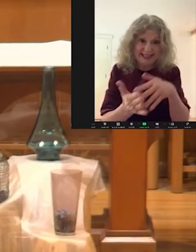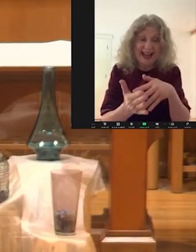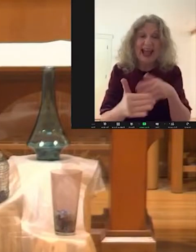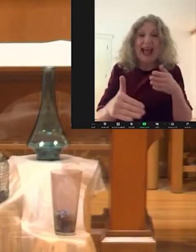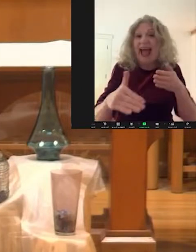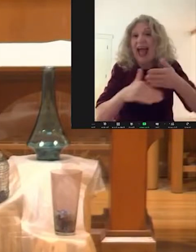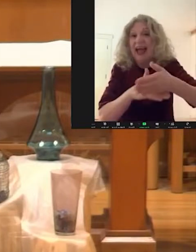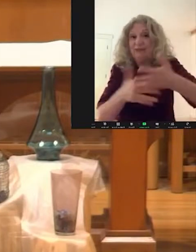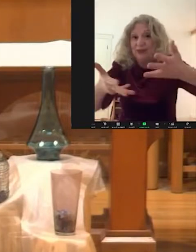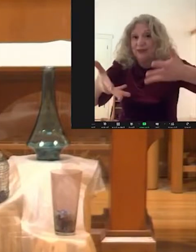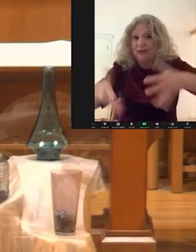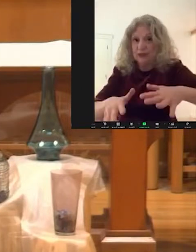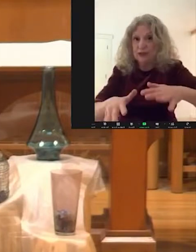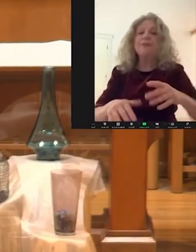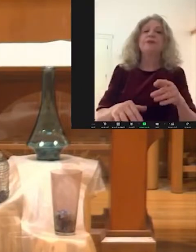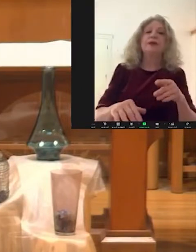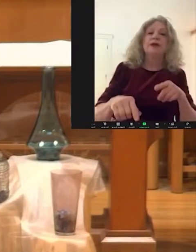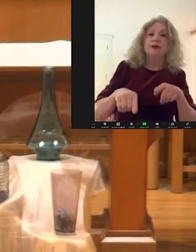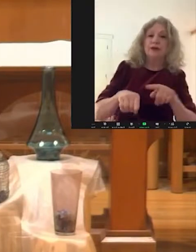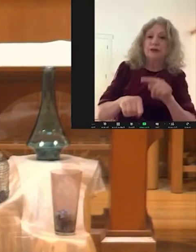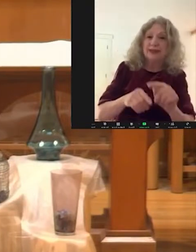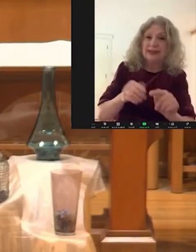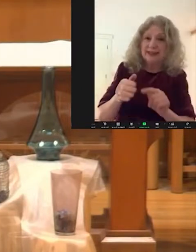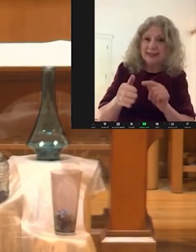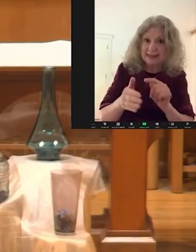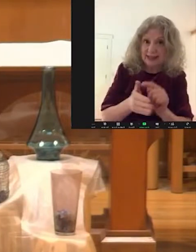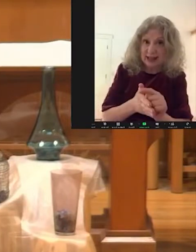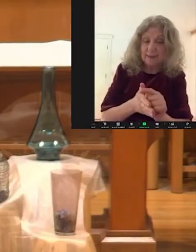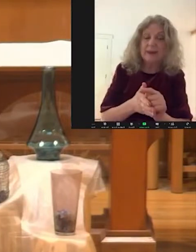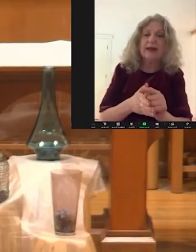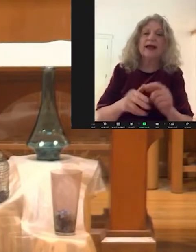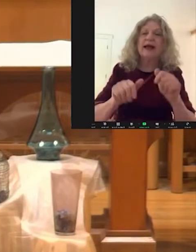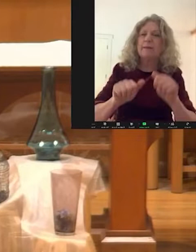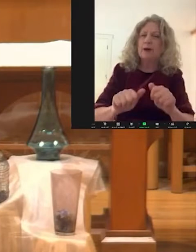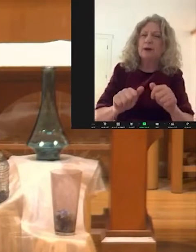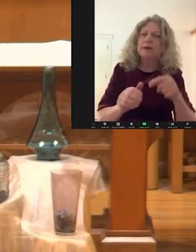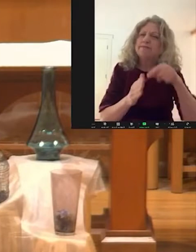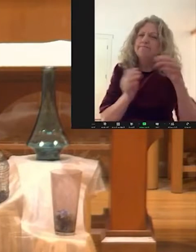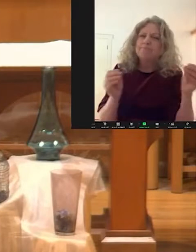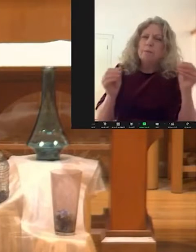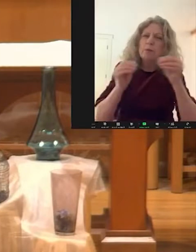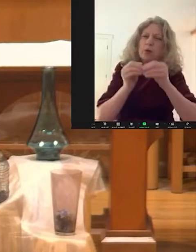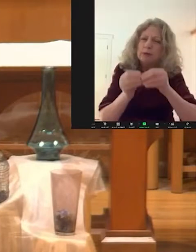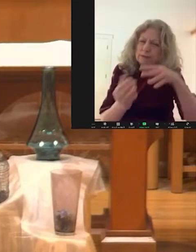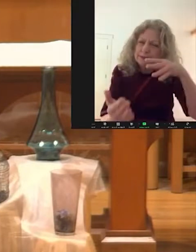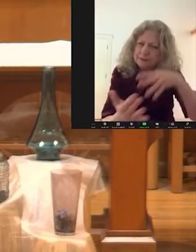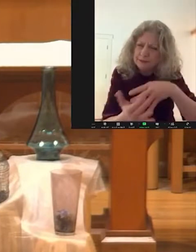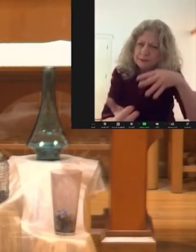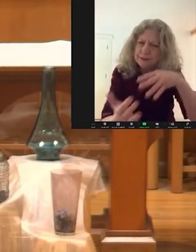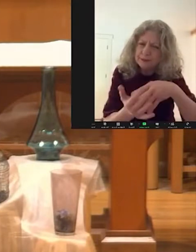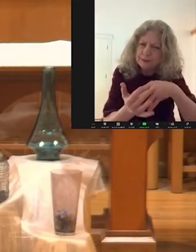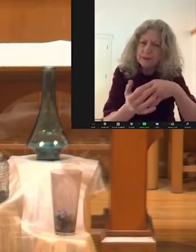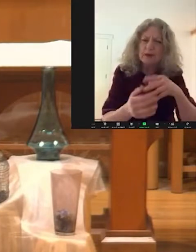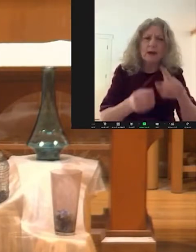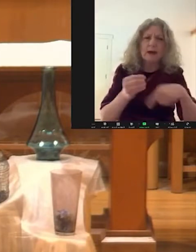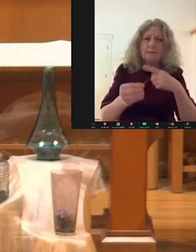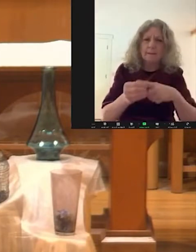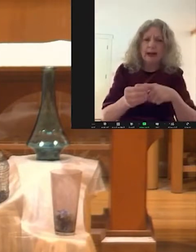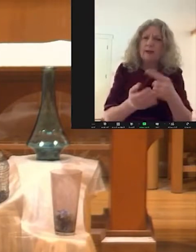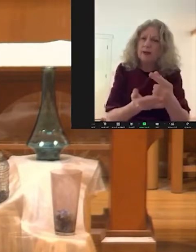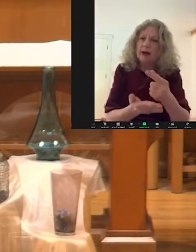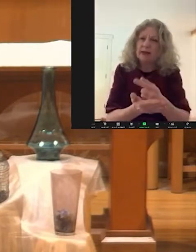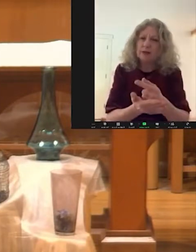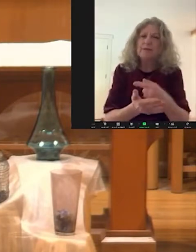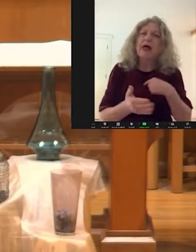afterwards. And in that Bible study, we'll be able to go deeper in the message for that evening. I encourage you